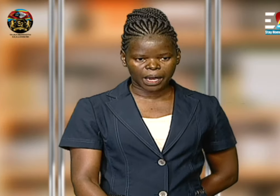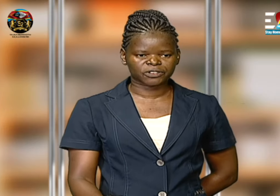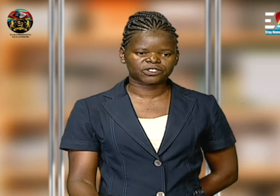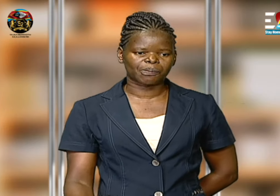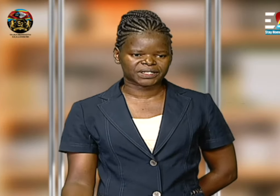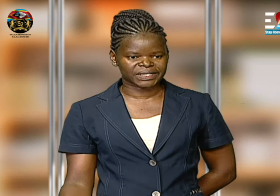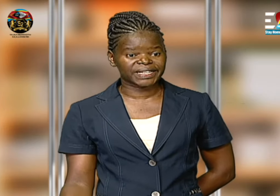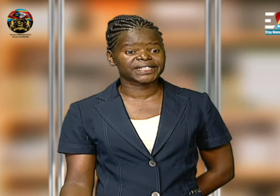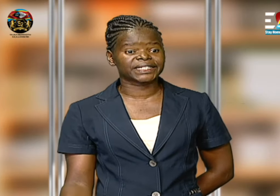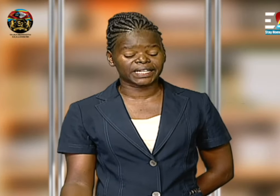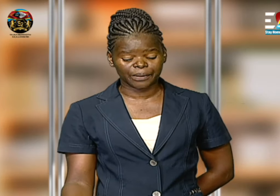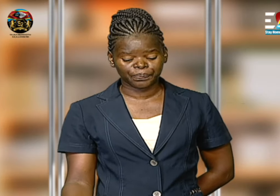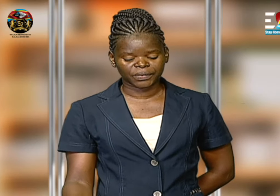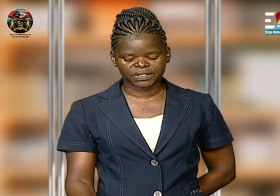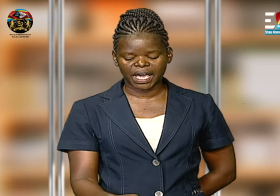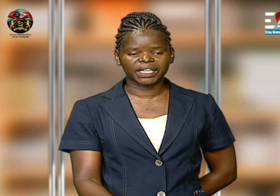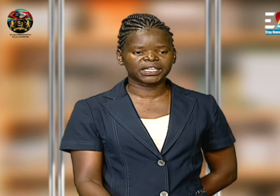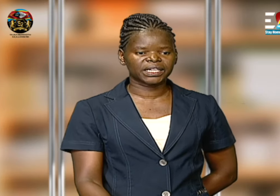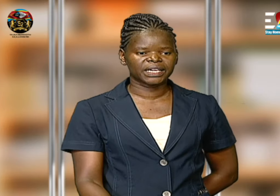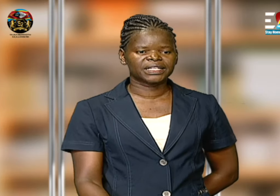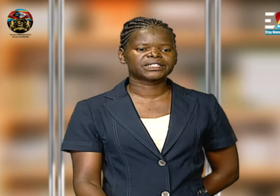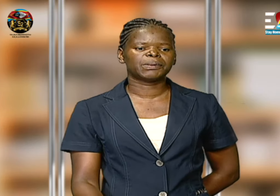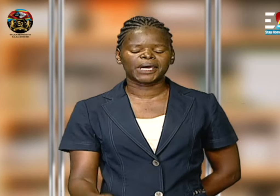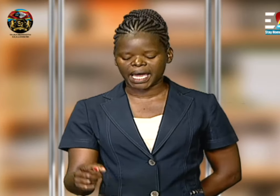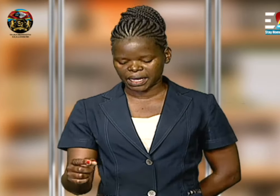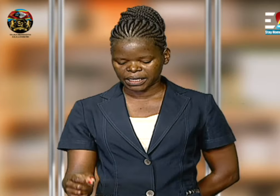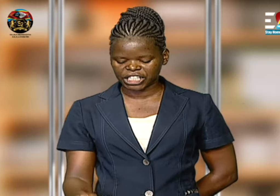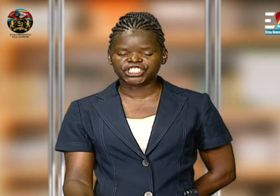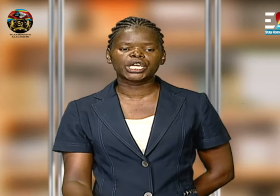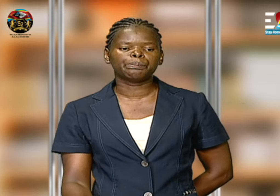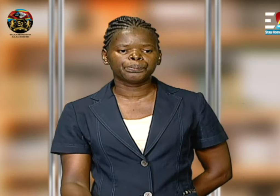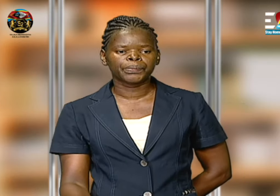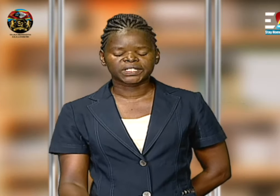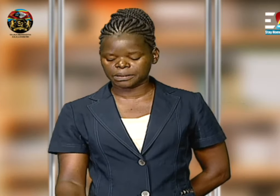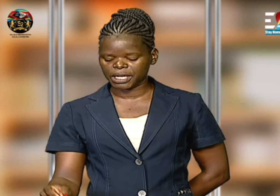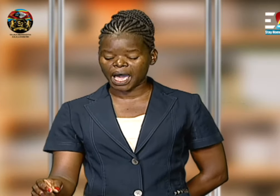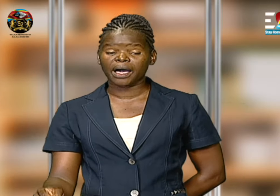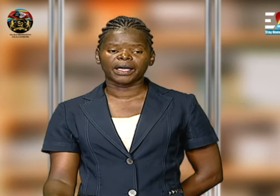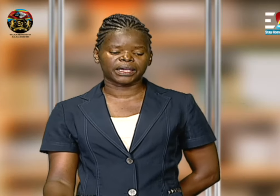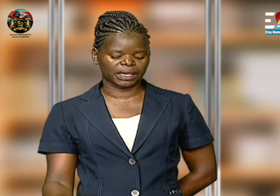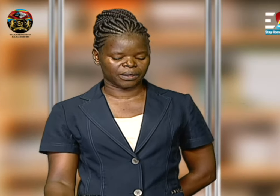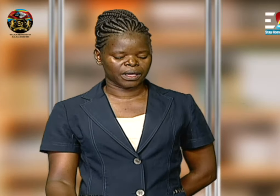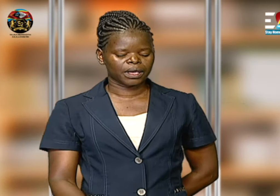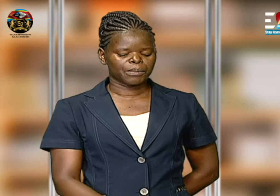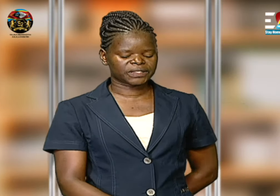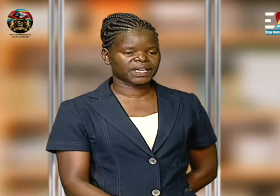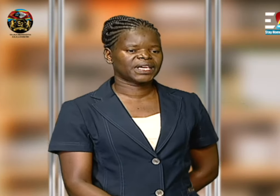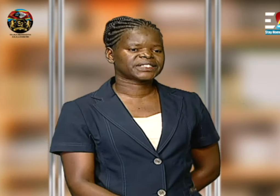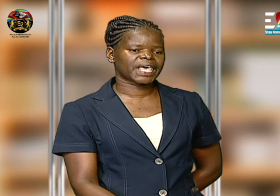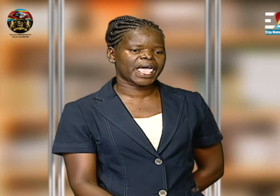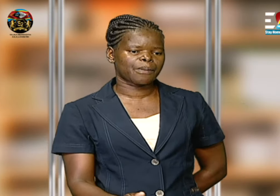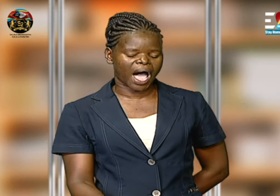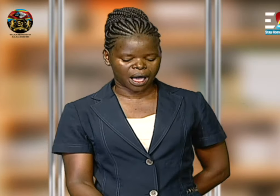igijime lapho sesikhomba isikhathi lesengcile sina i sibe na gijim sibe na